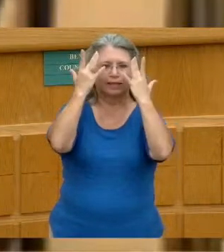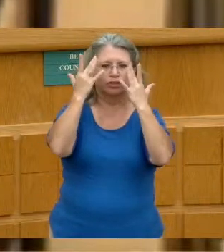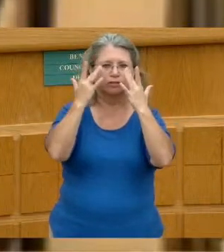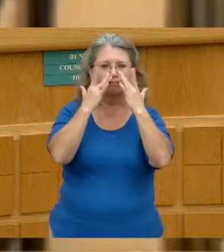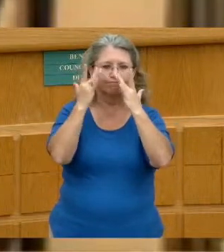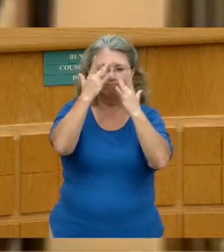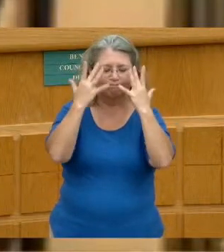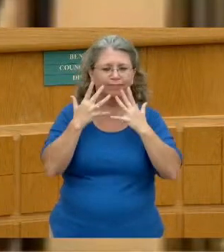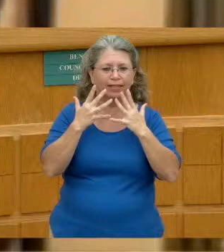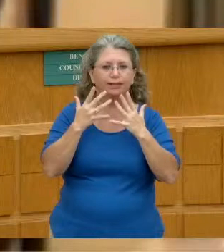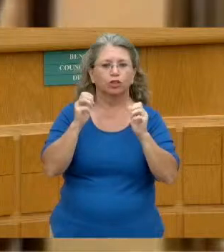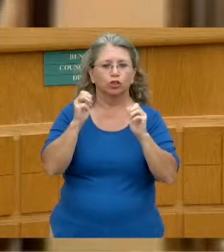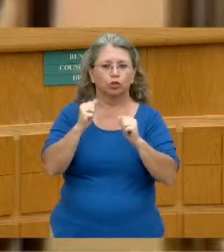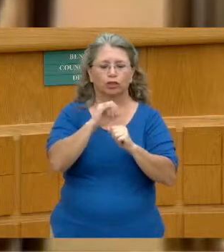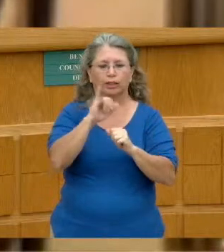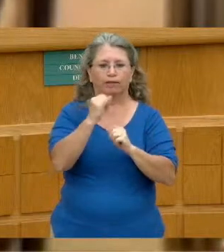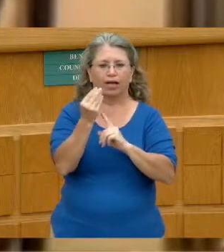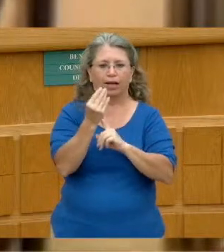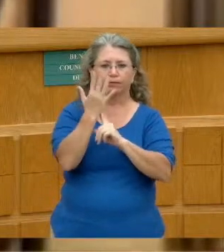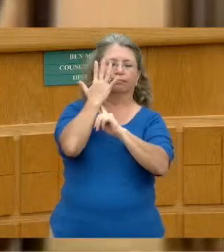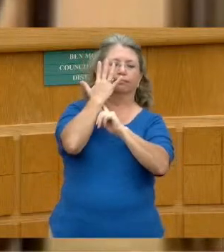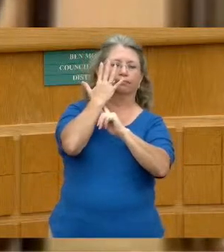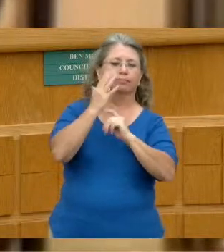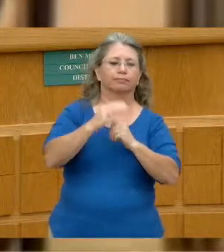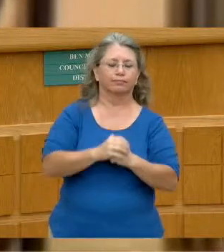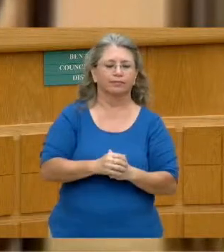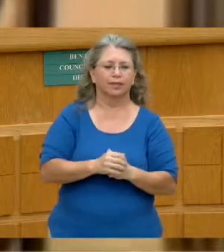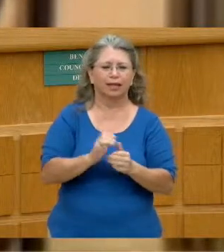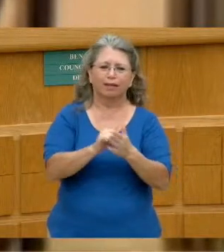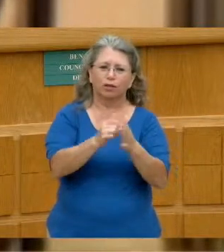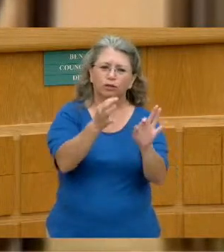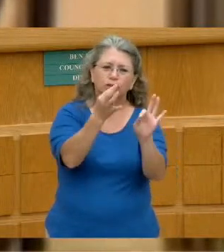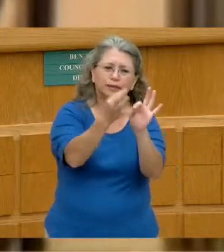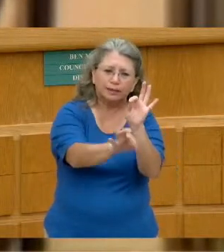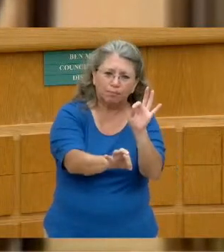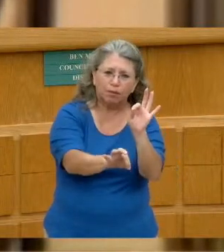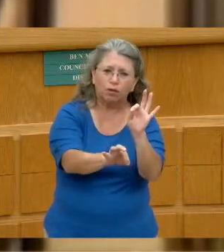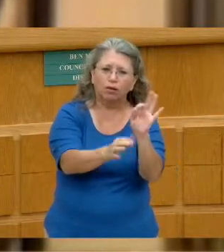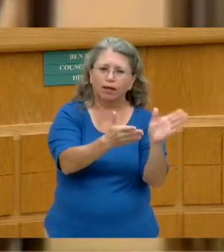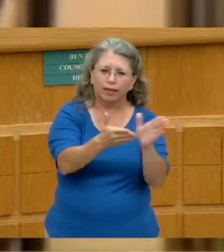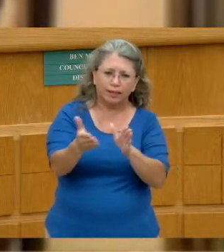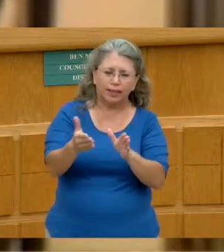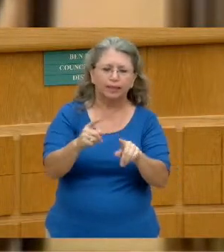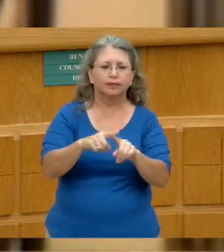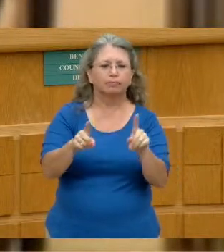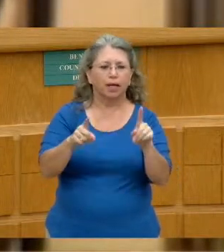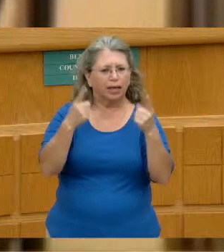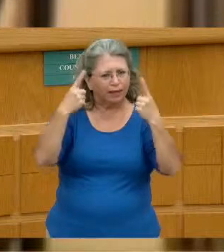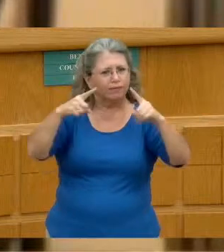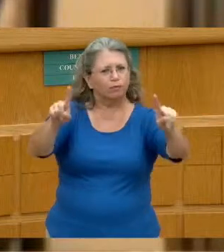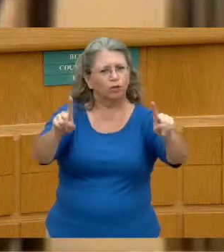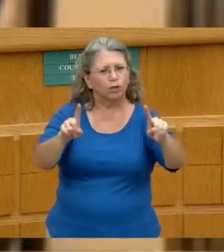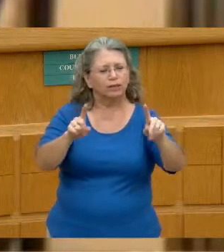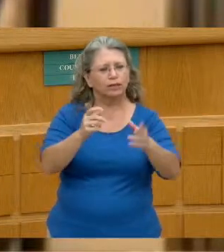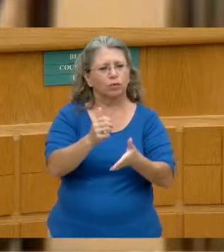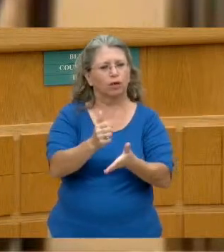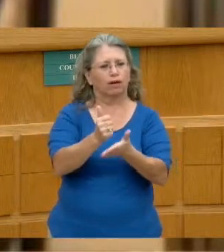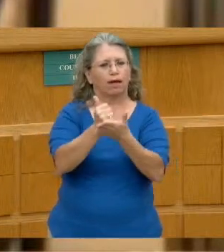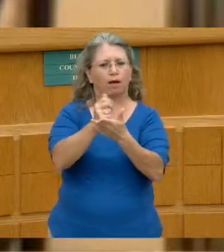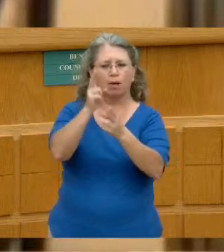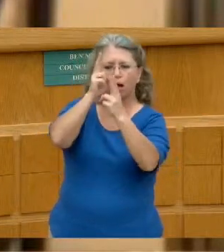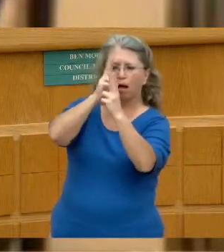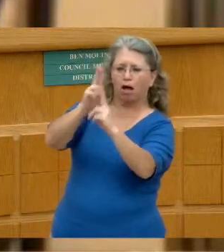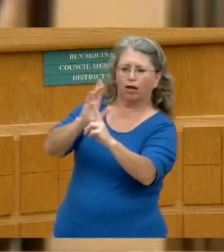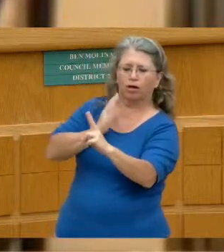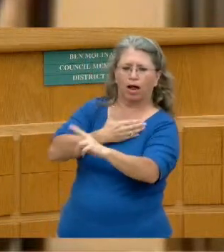yourself. So these are simple but effective practices that will help in honoring our hospital